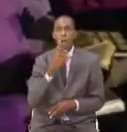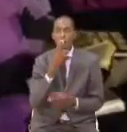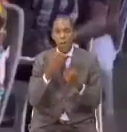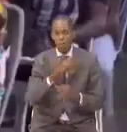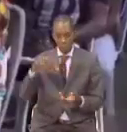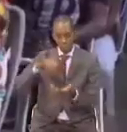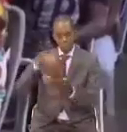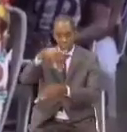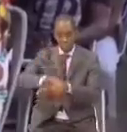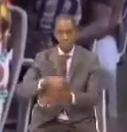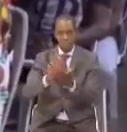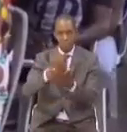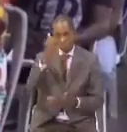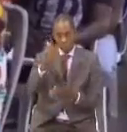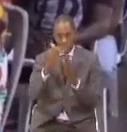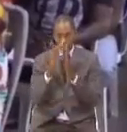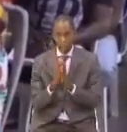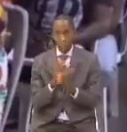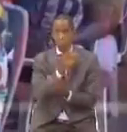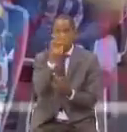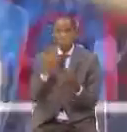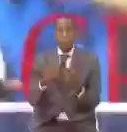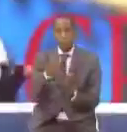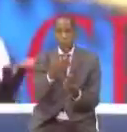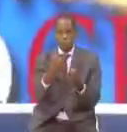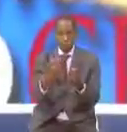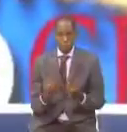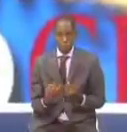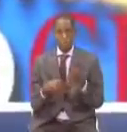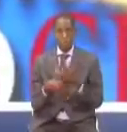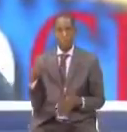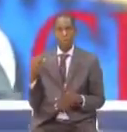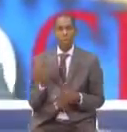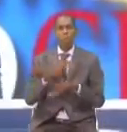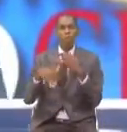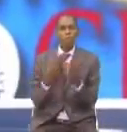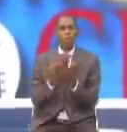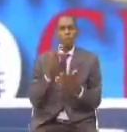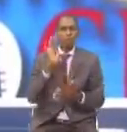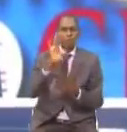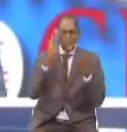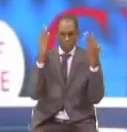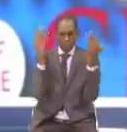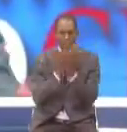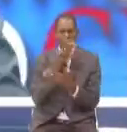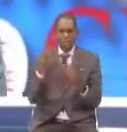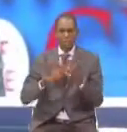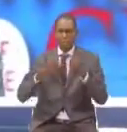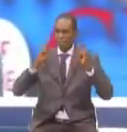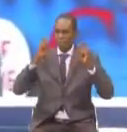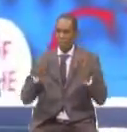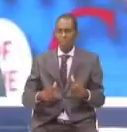coming tonight. And when you come, all the darkness immediately, instantaneously